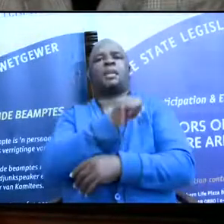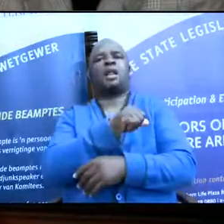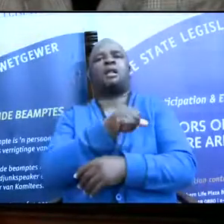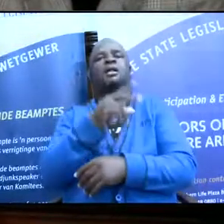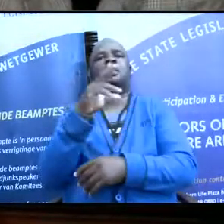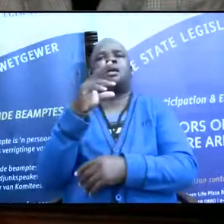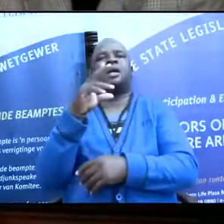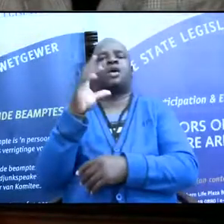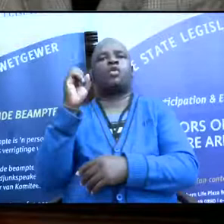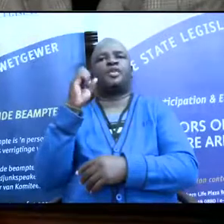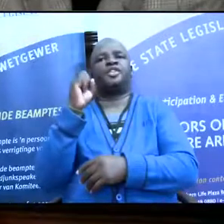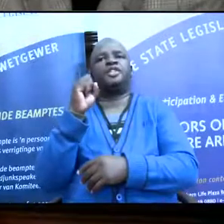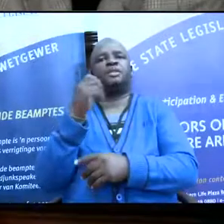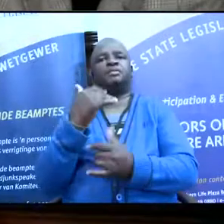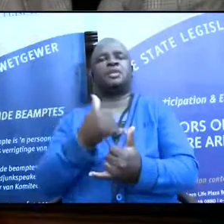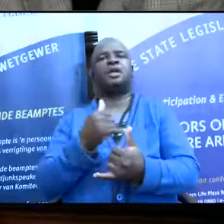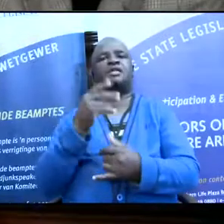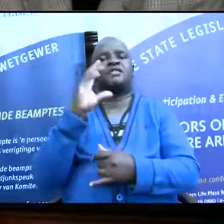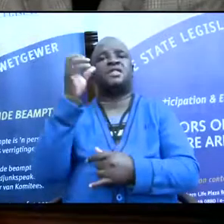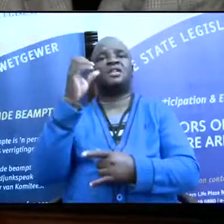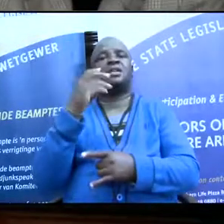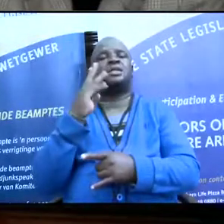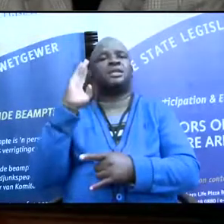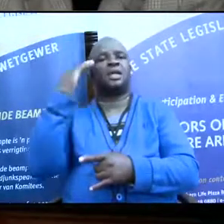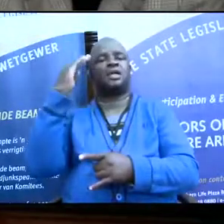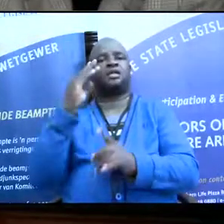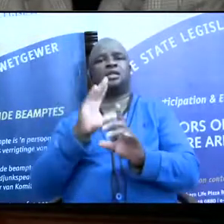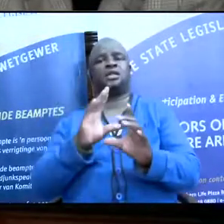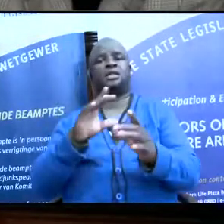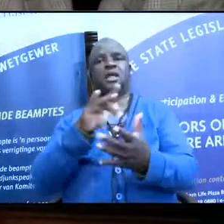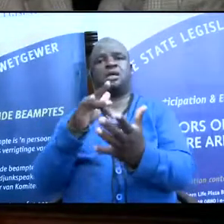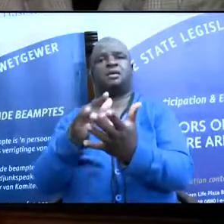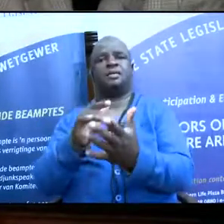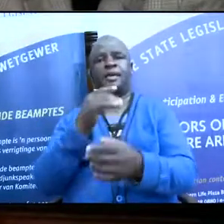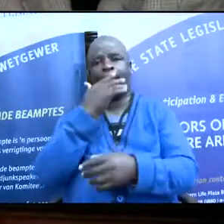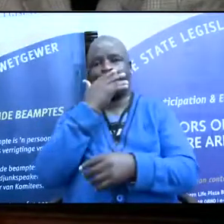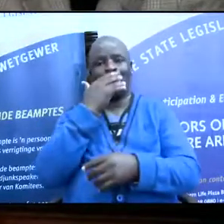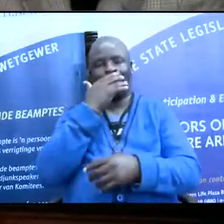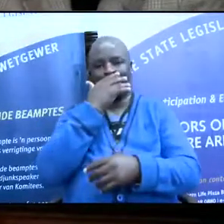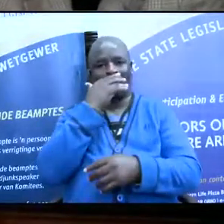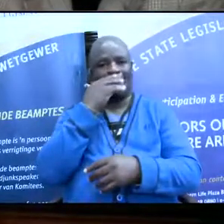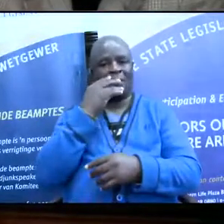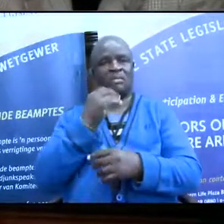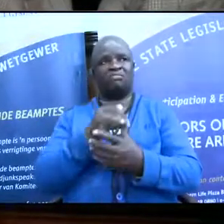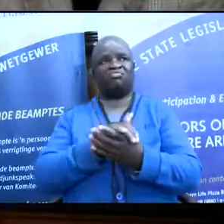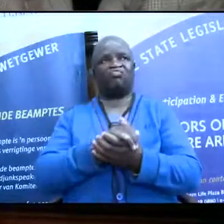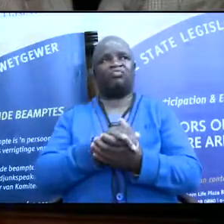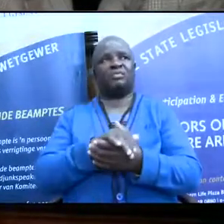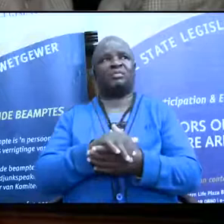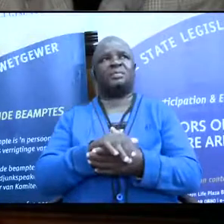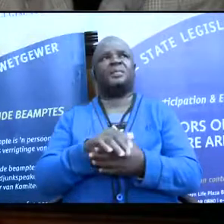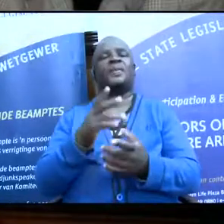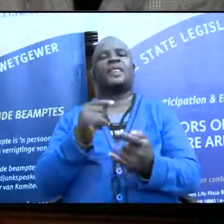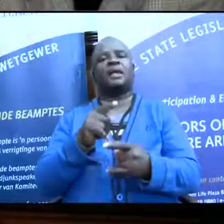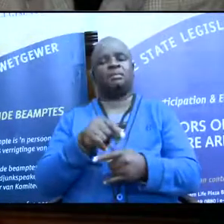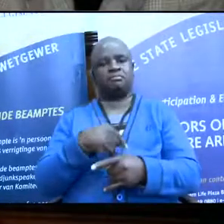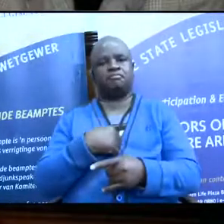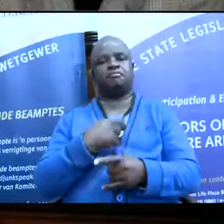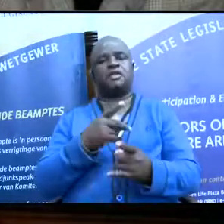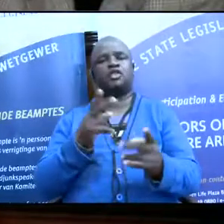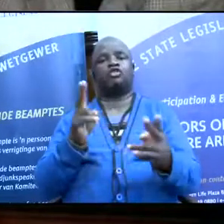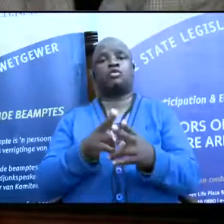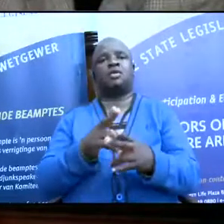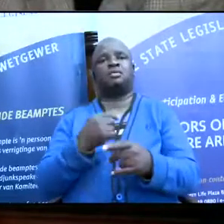which is now known as specific psychiatric complex that is a long and short order who is the